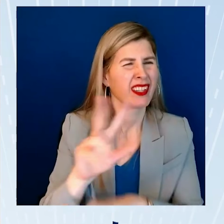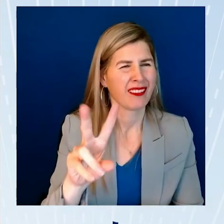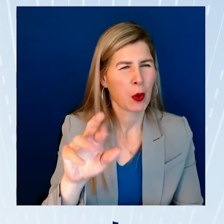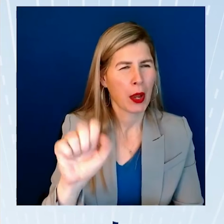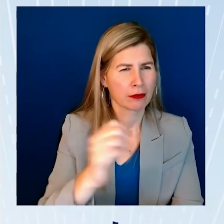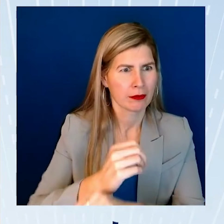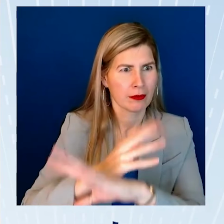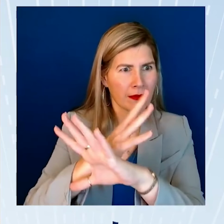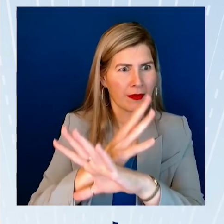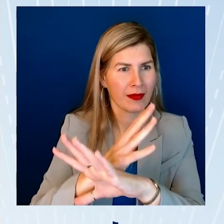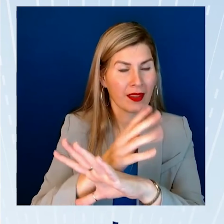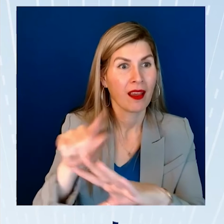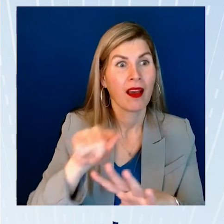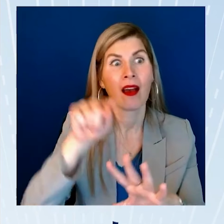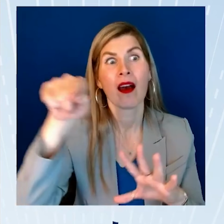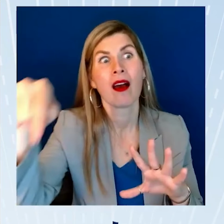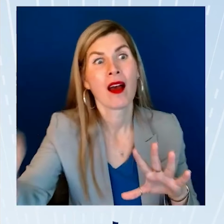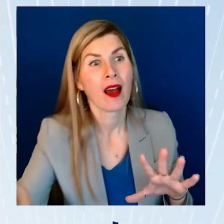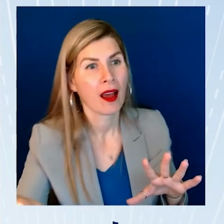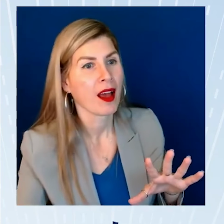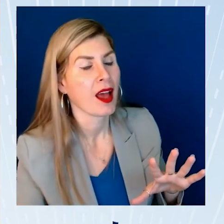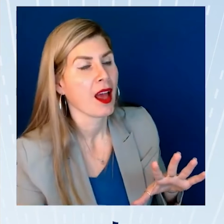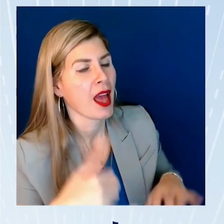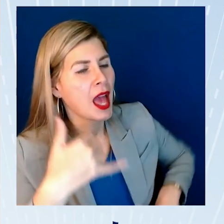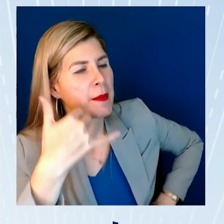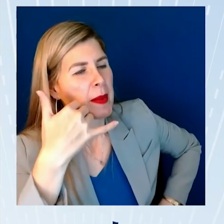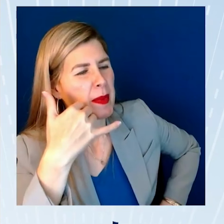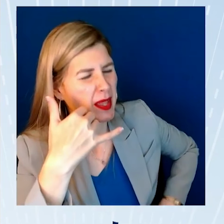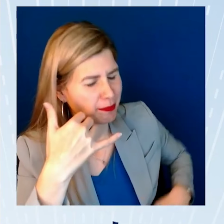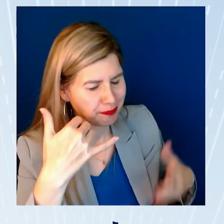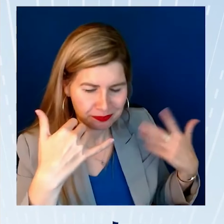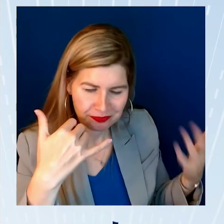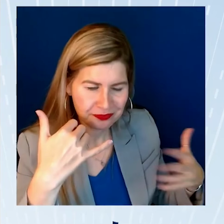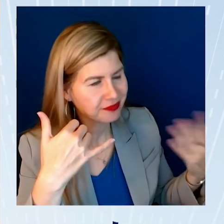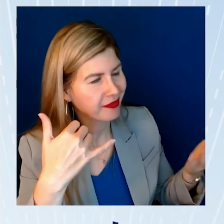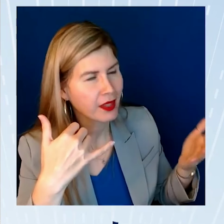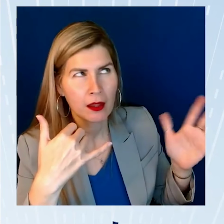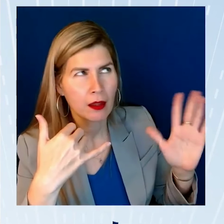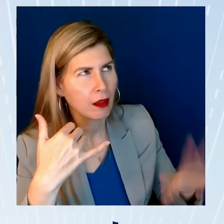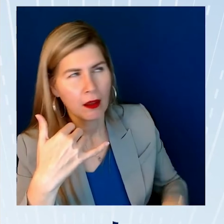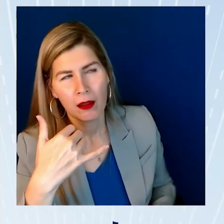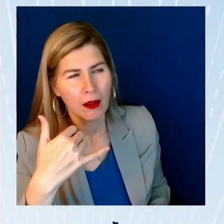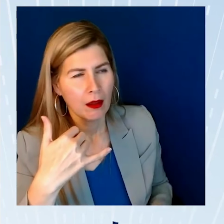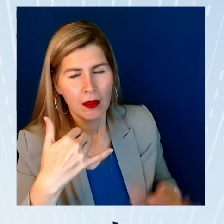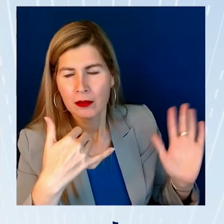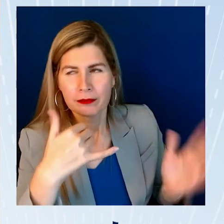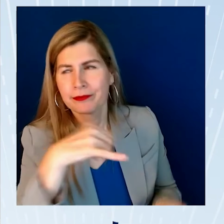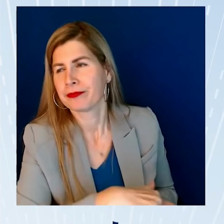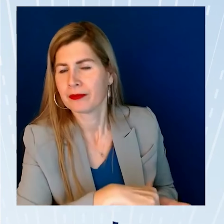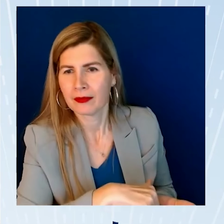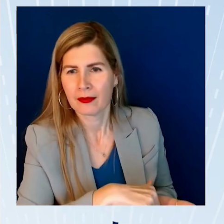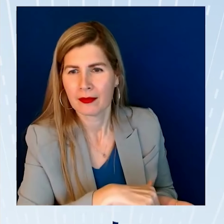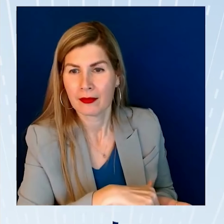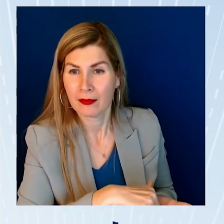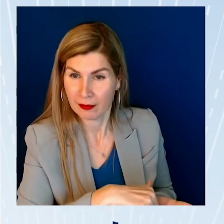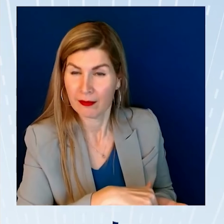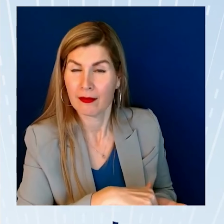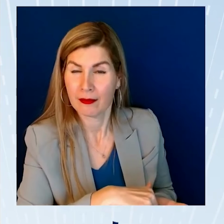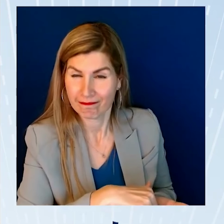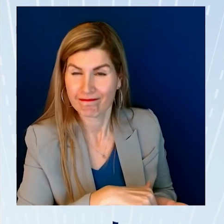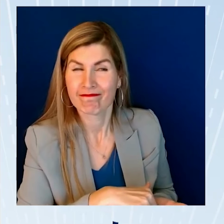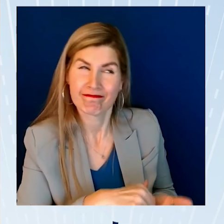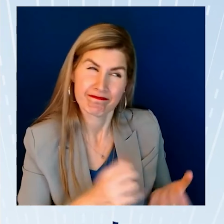the person on the other line of the phone hangs up because they decide it's too slow. The idea